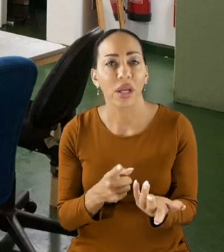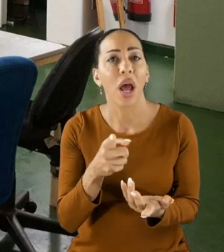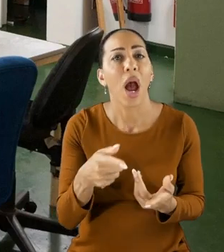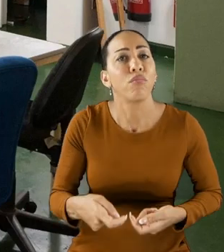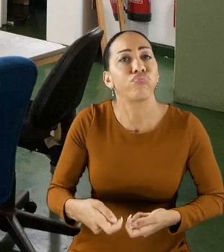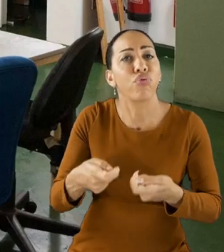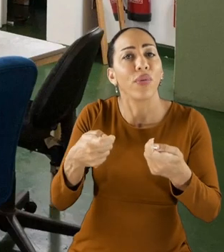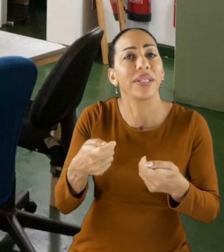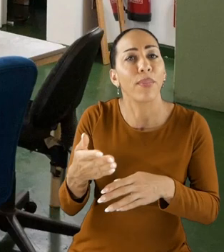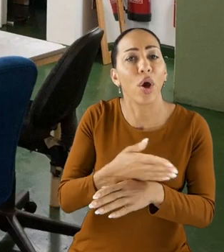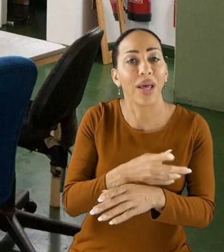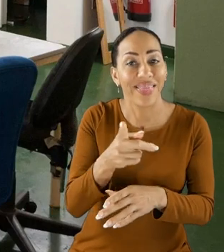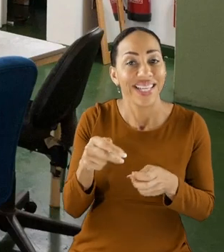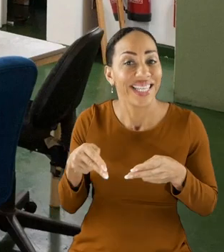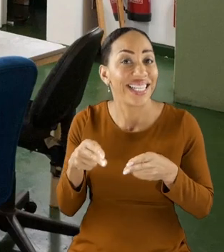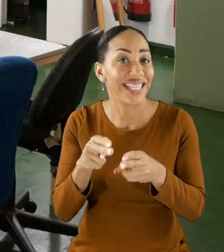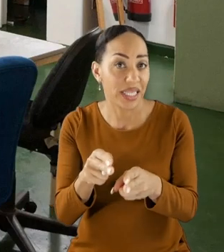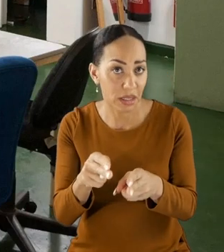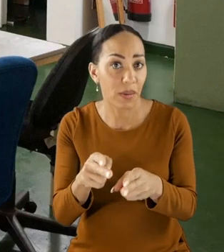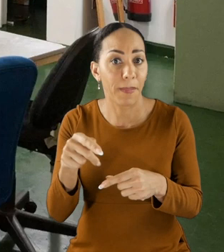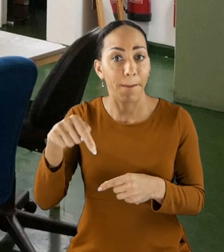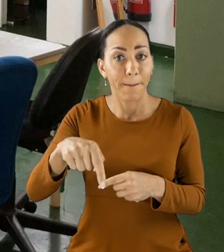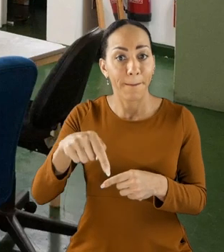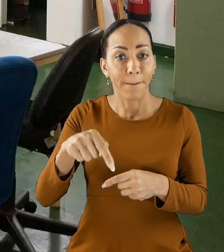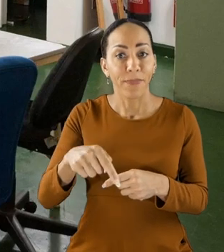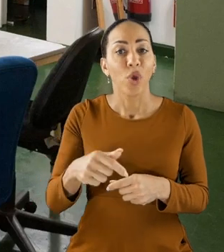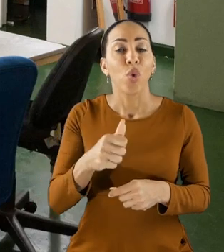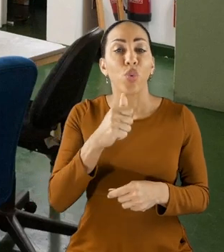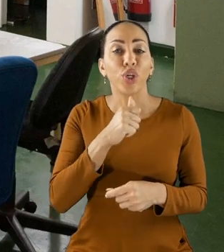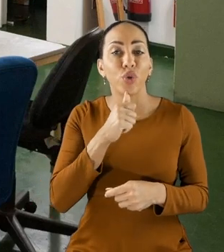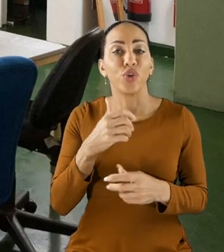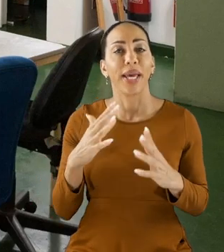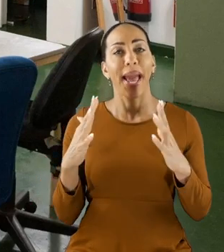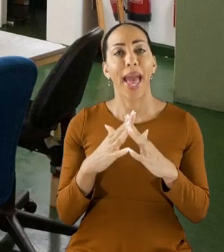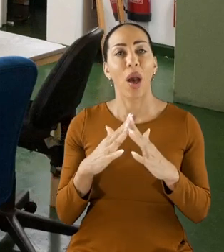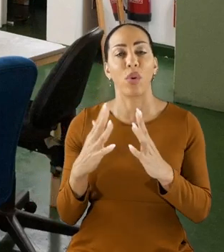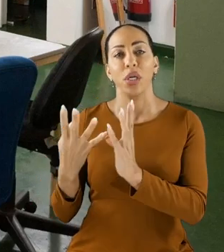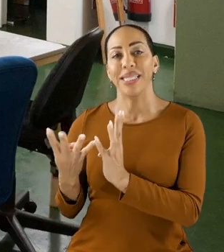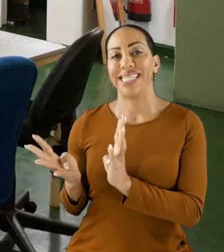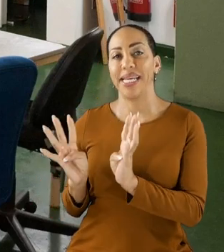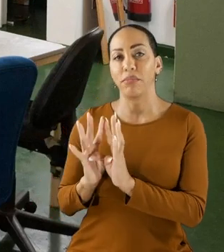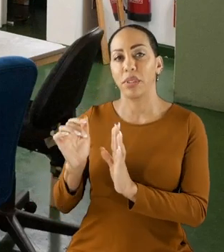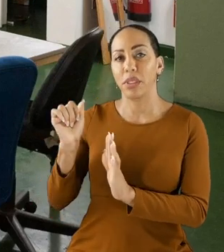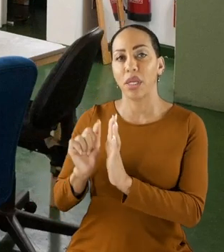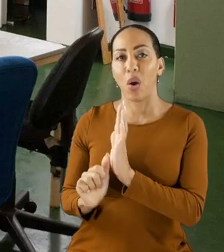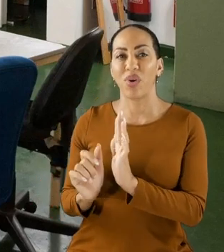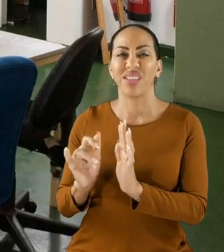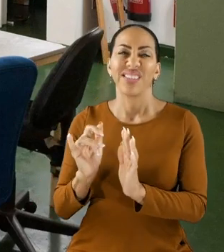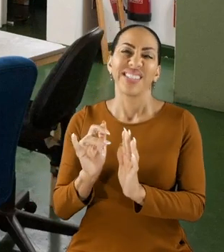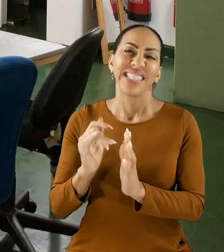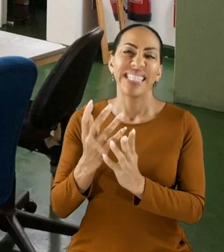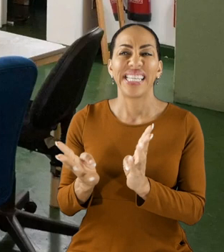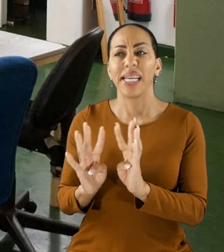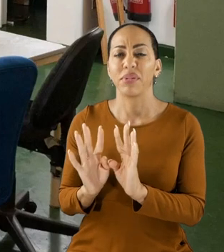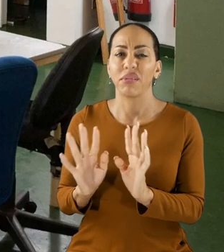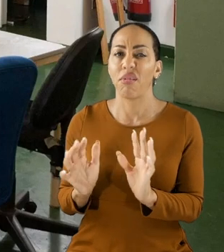this hybrid and all the rest of it. But that's what I mentioned earlier on. That's the system we're using today. We're going in with Teams, which I